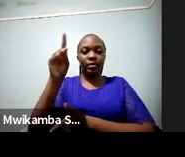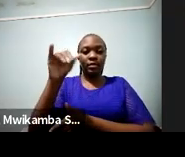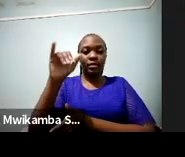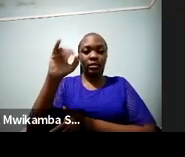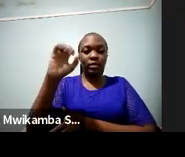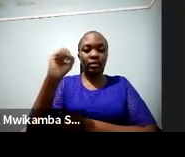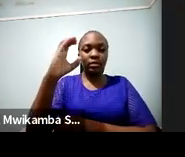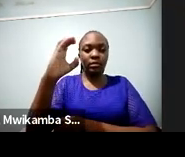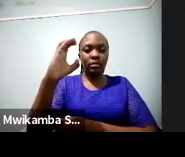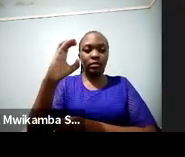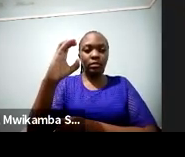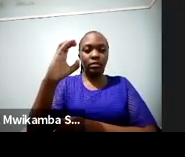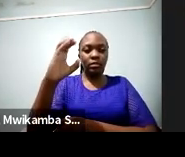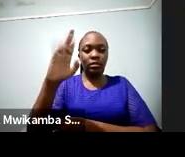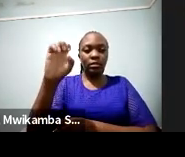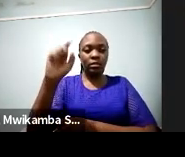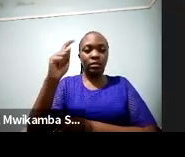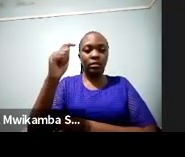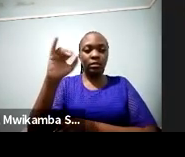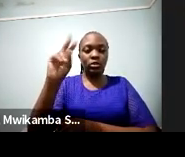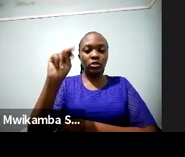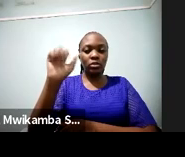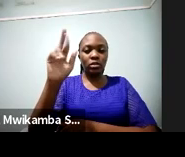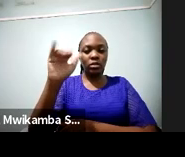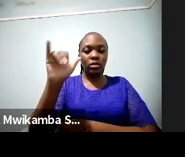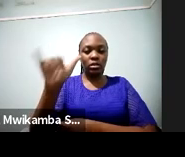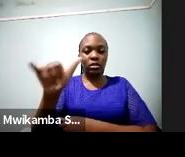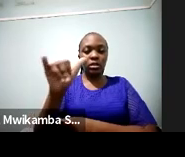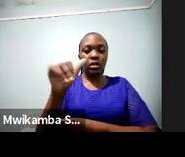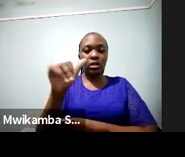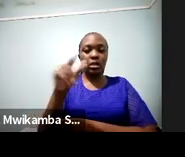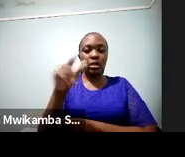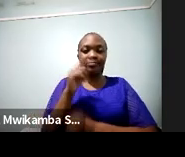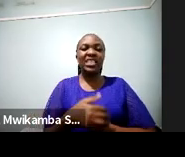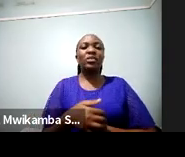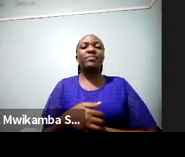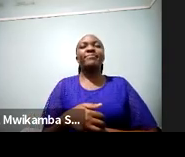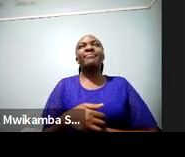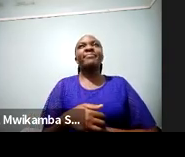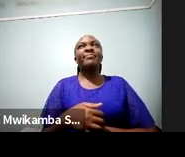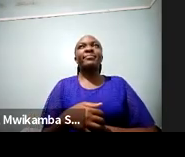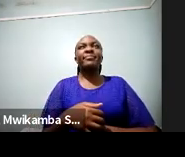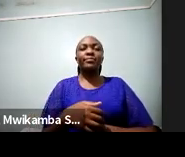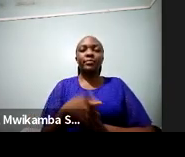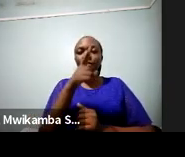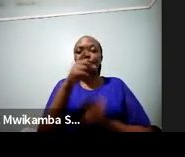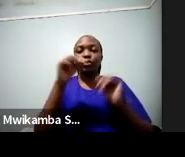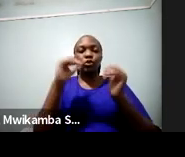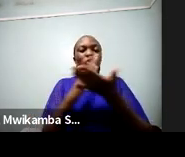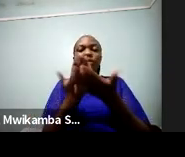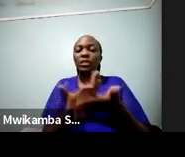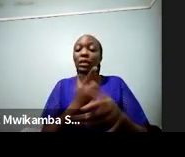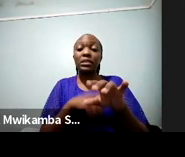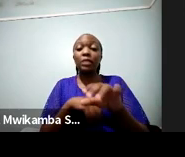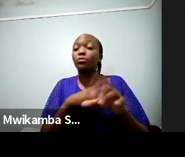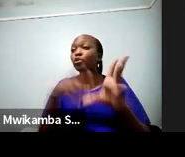Gaucho and eat every meat that you want to eat under the blue sky. Sometimes eat even what you've never eaten because you have